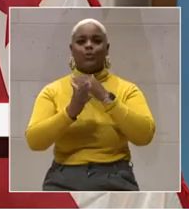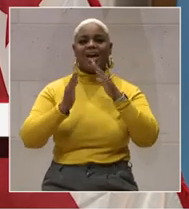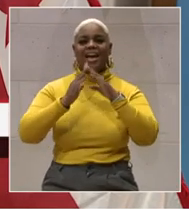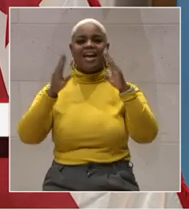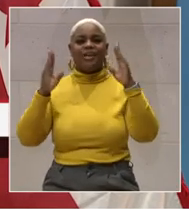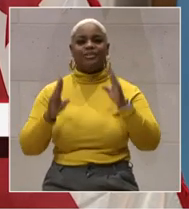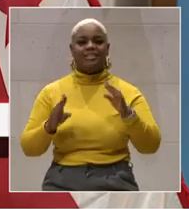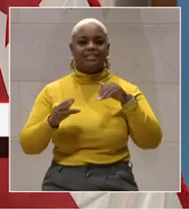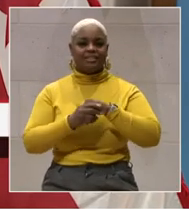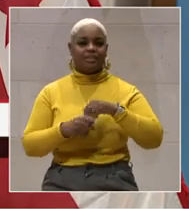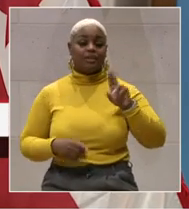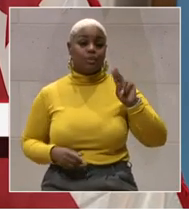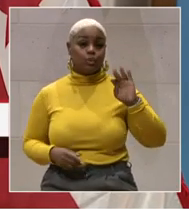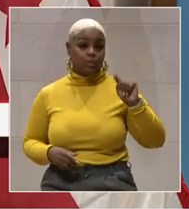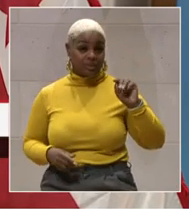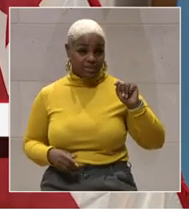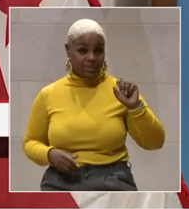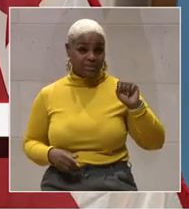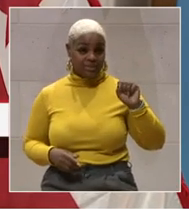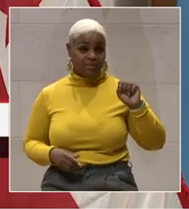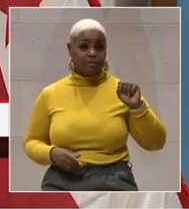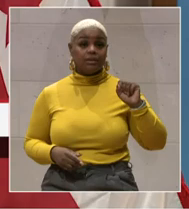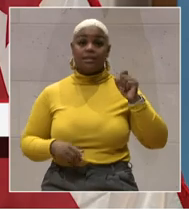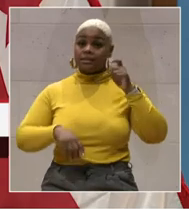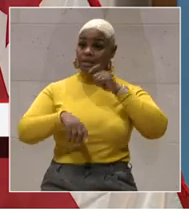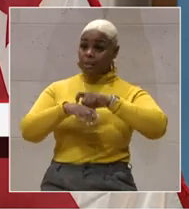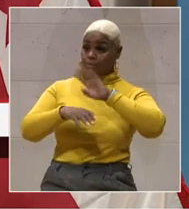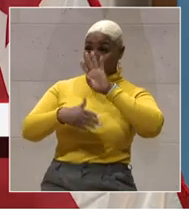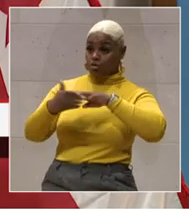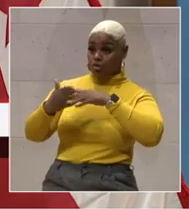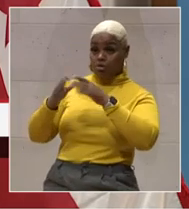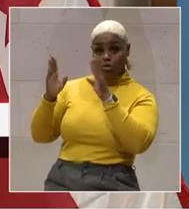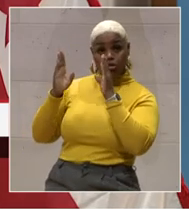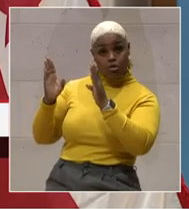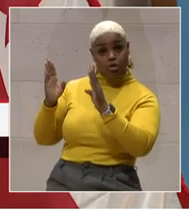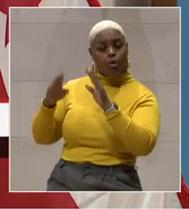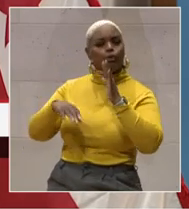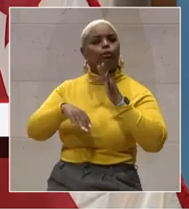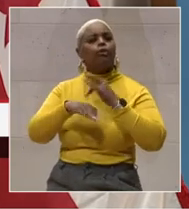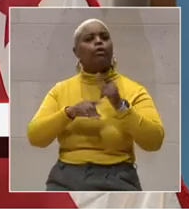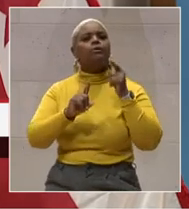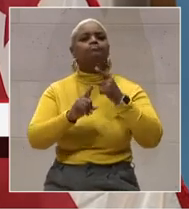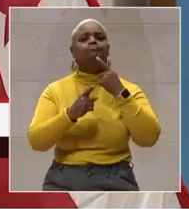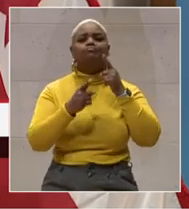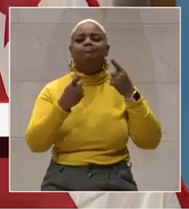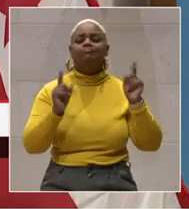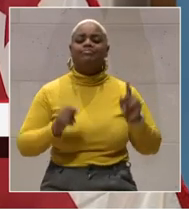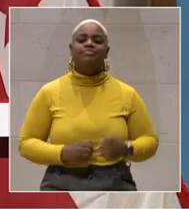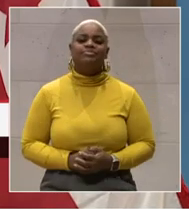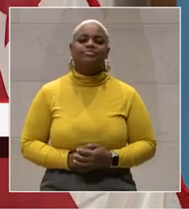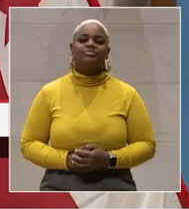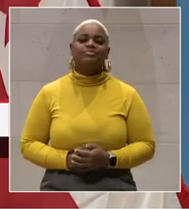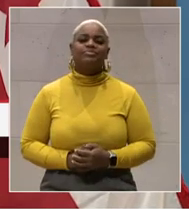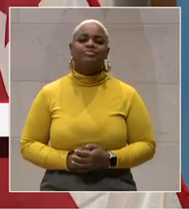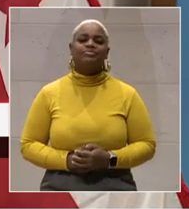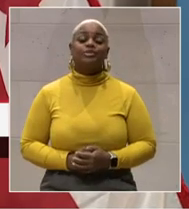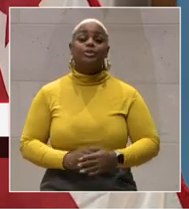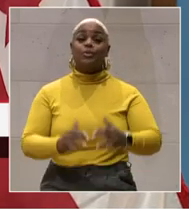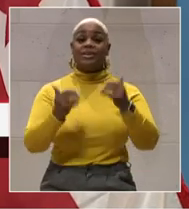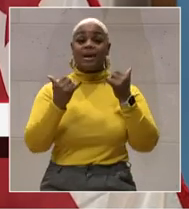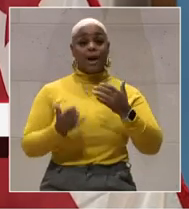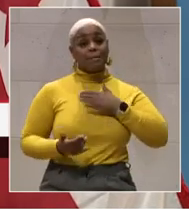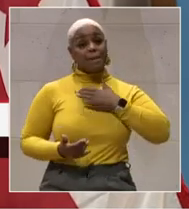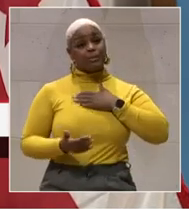of schedule by building partnerships. Today, I'm proud to introduce two local leaders who